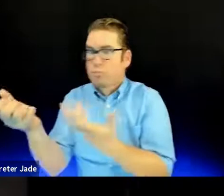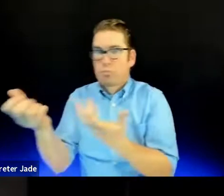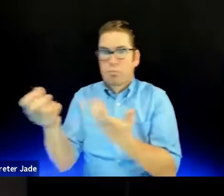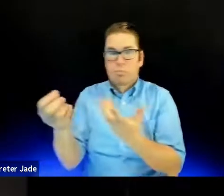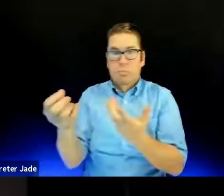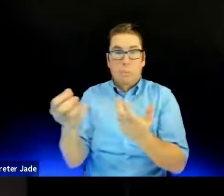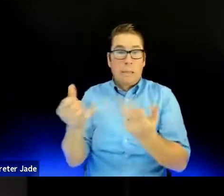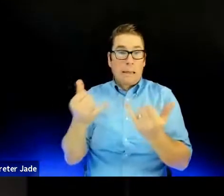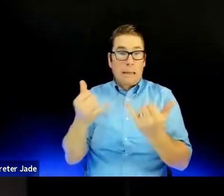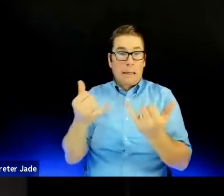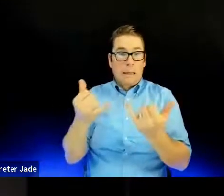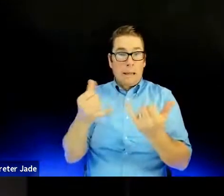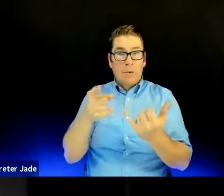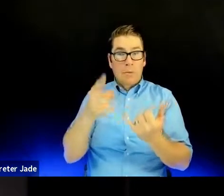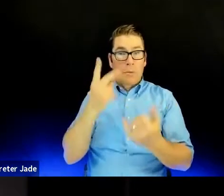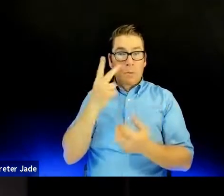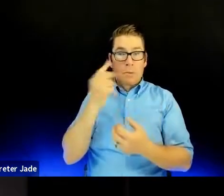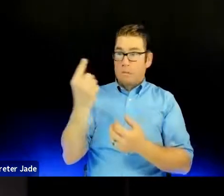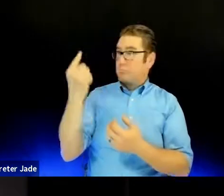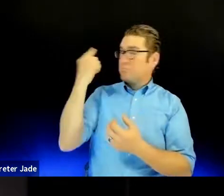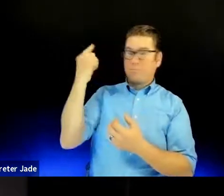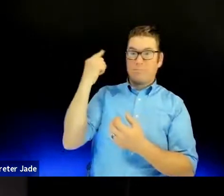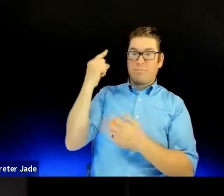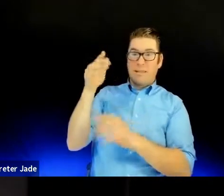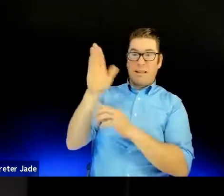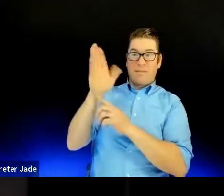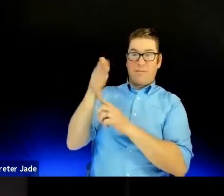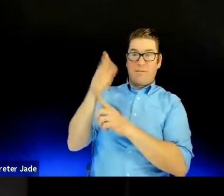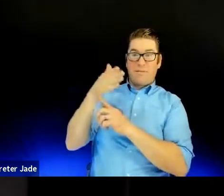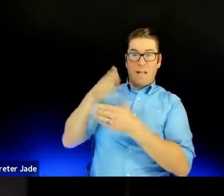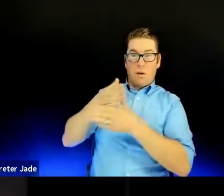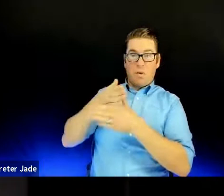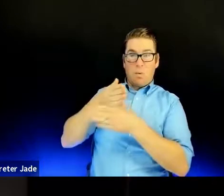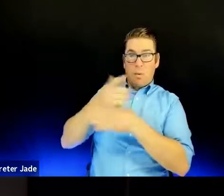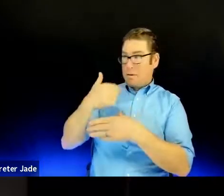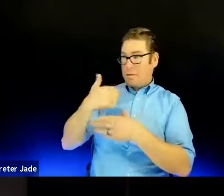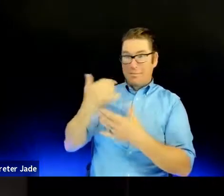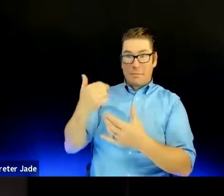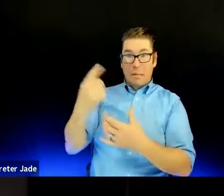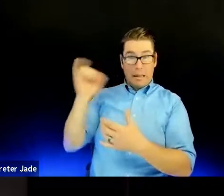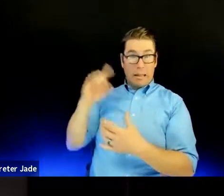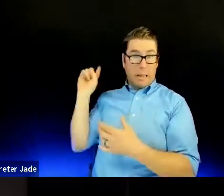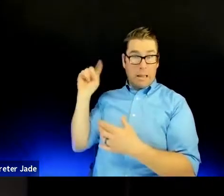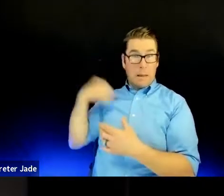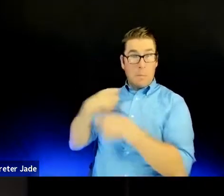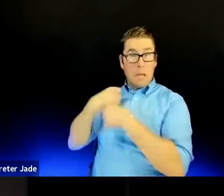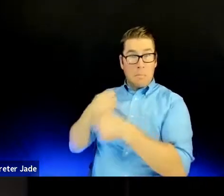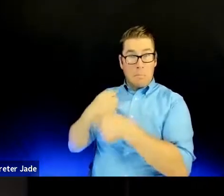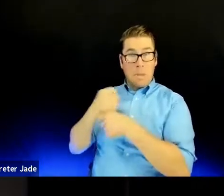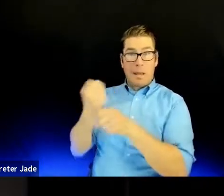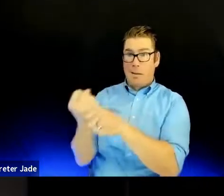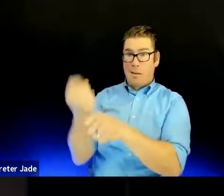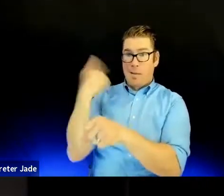There's probably the wooden flag up there on top. I started making those and selling them over all last year in order to raise